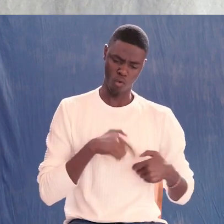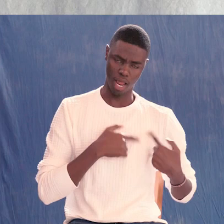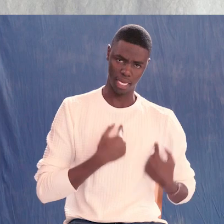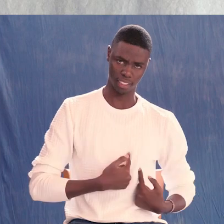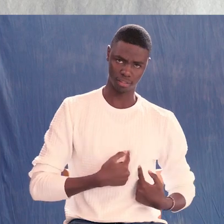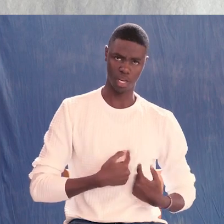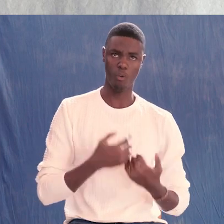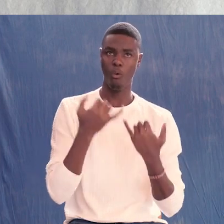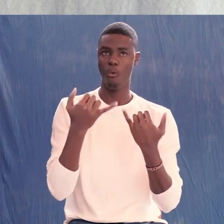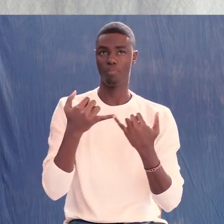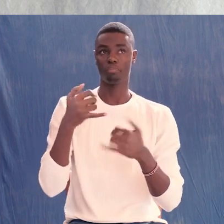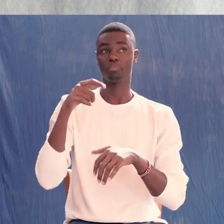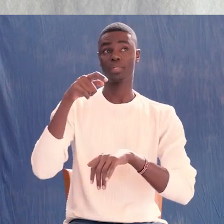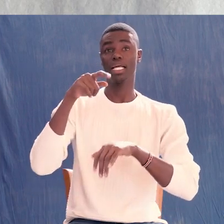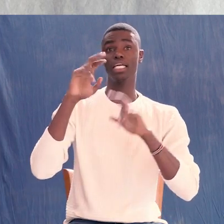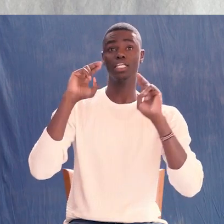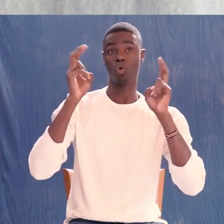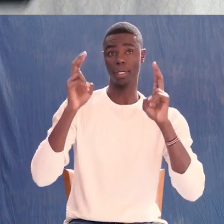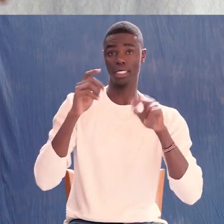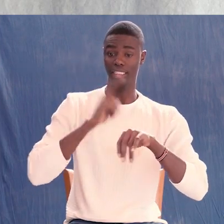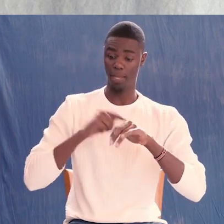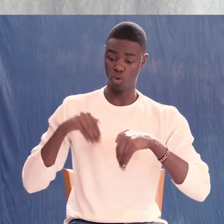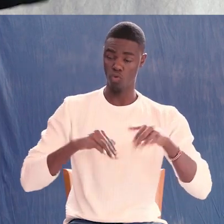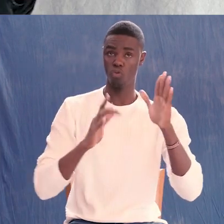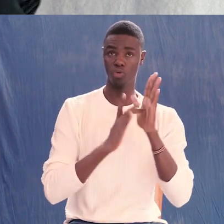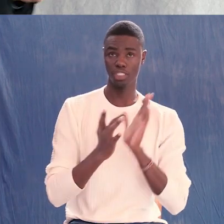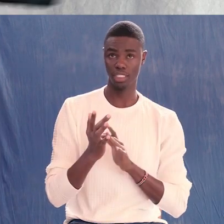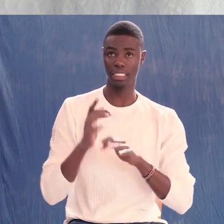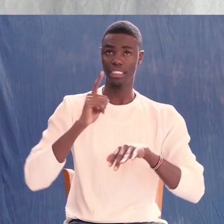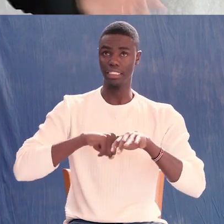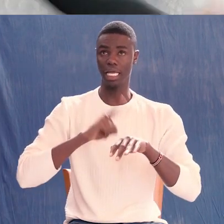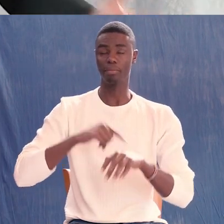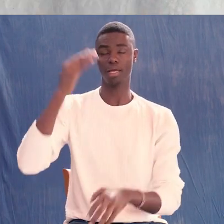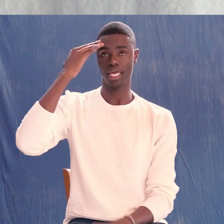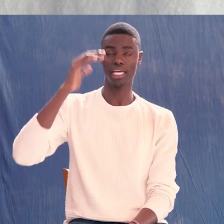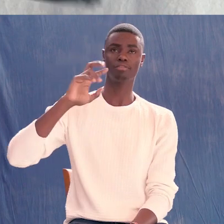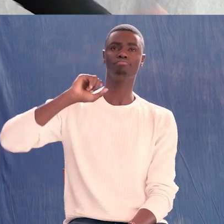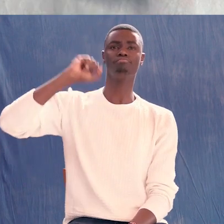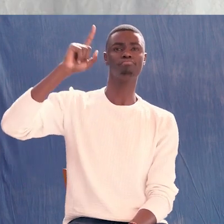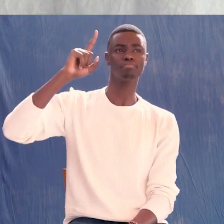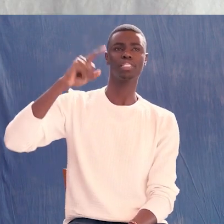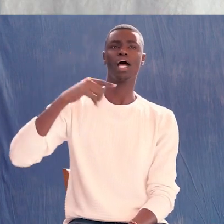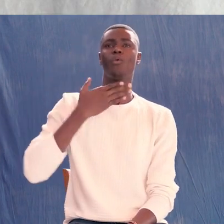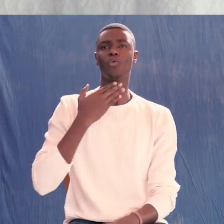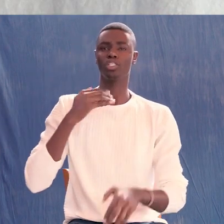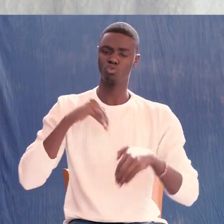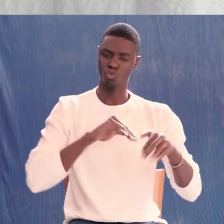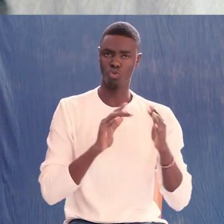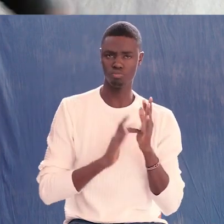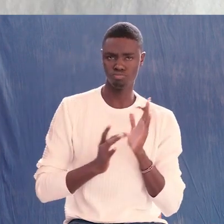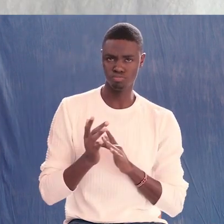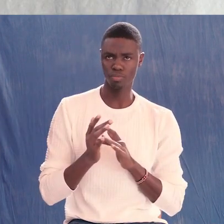premise of the series is that when you follow Jesus, when you raise your hand, when you get baptized and say, I want to follow Jesus,